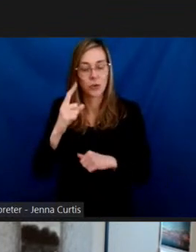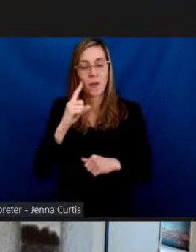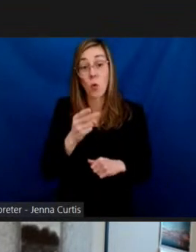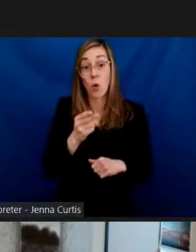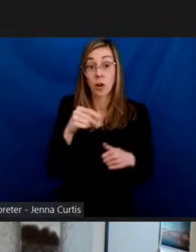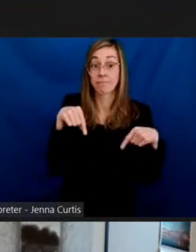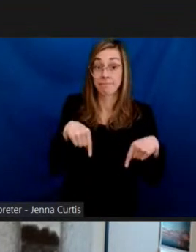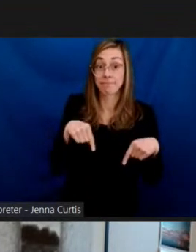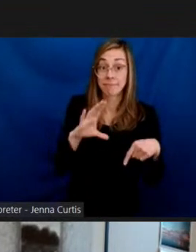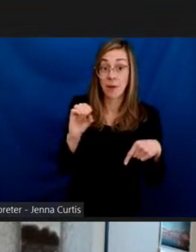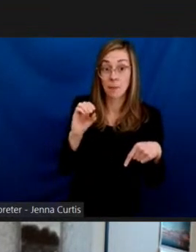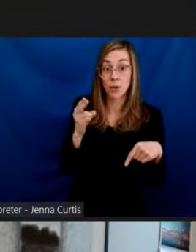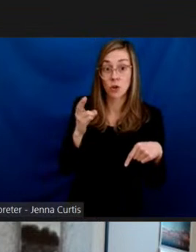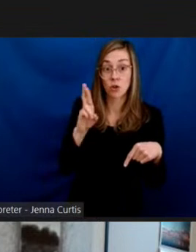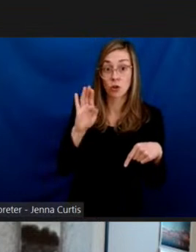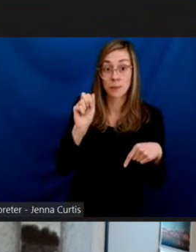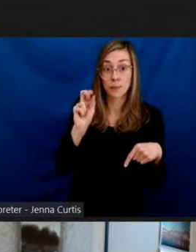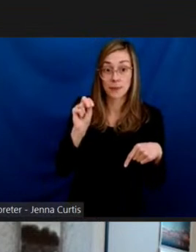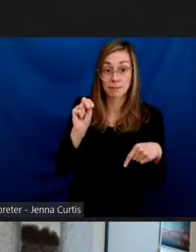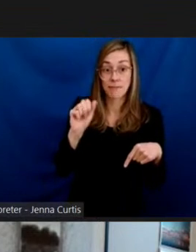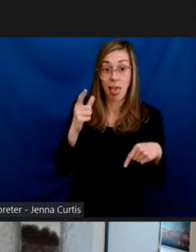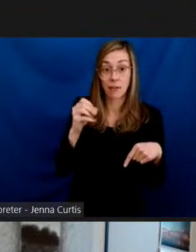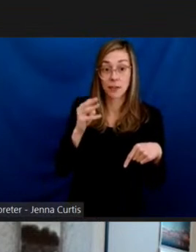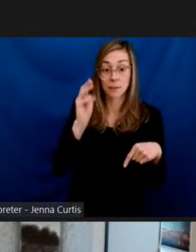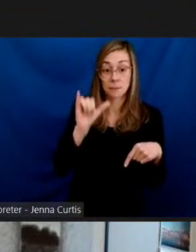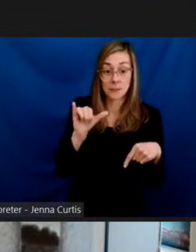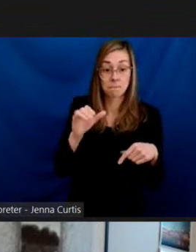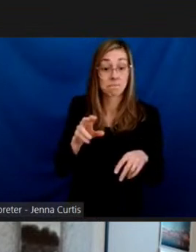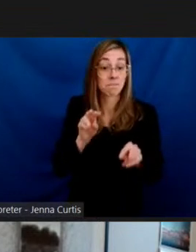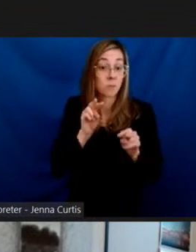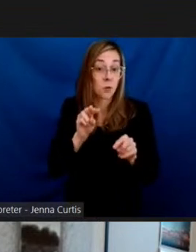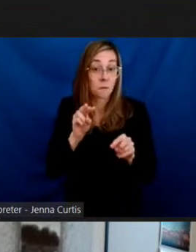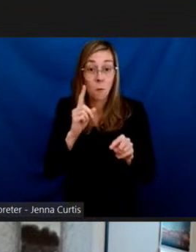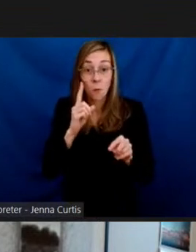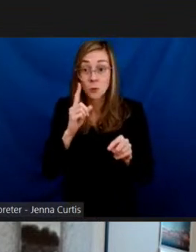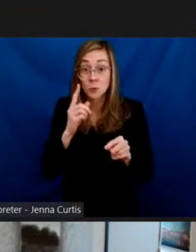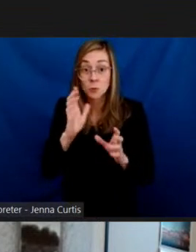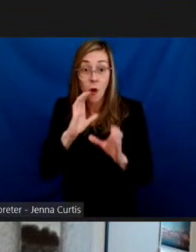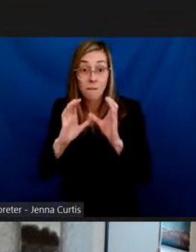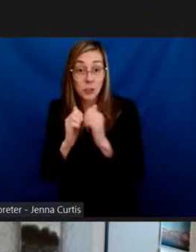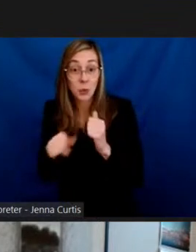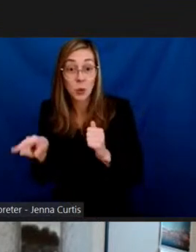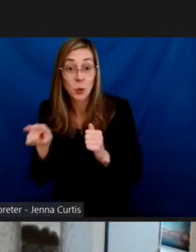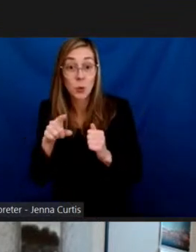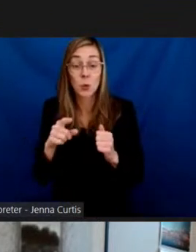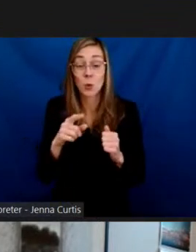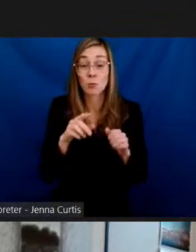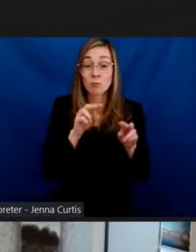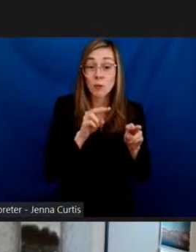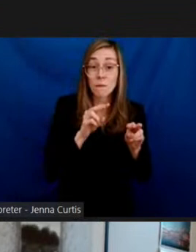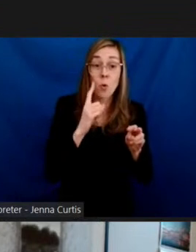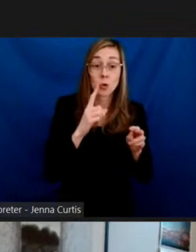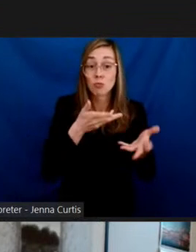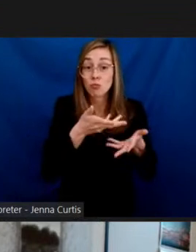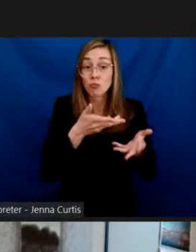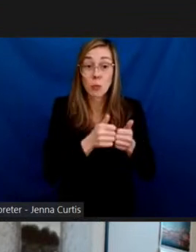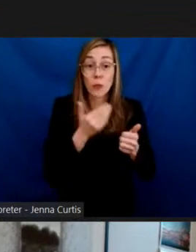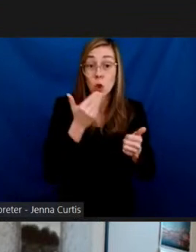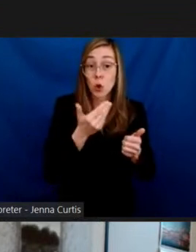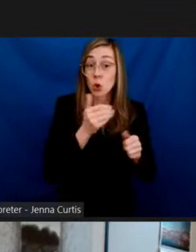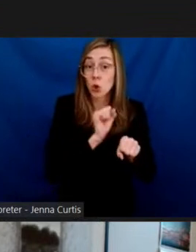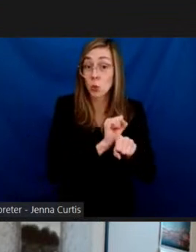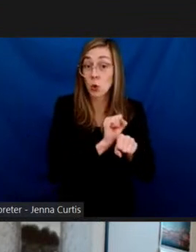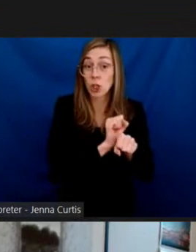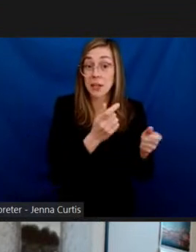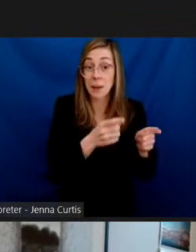here, and looking forward to having some conversations with all the folks that are on with us tonight. Hi,